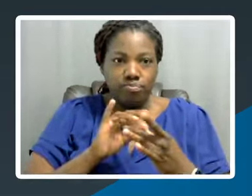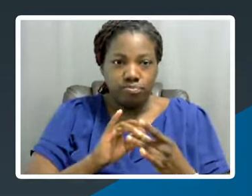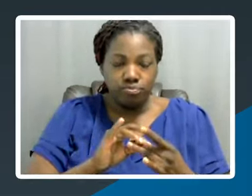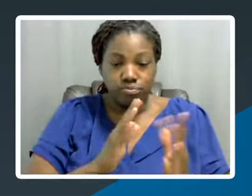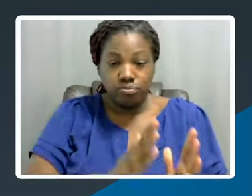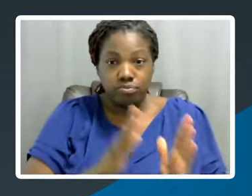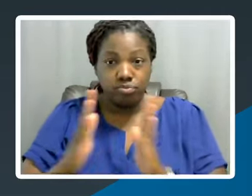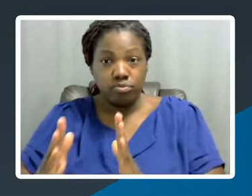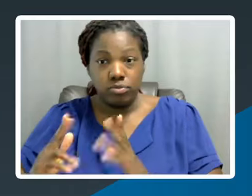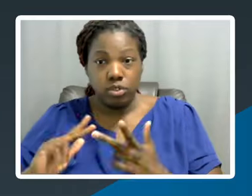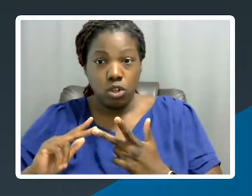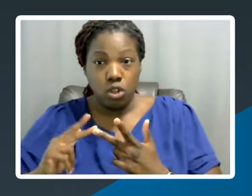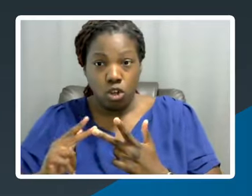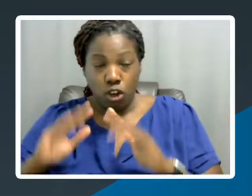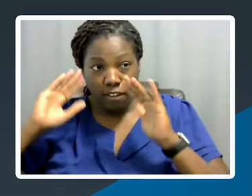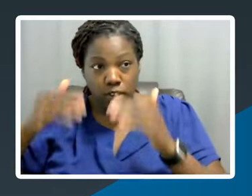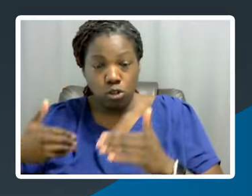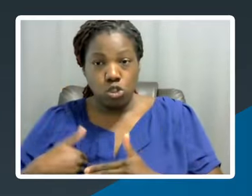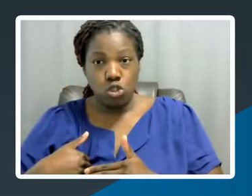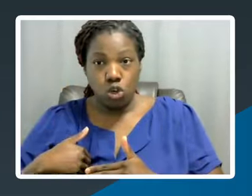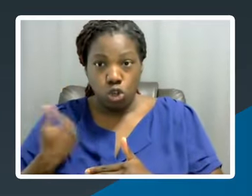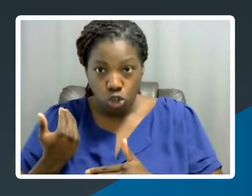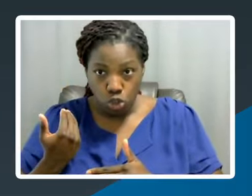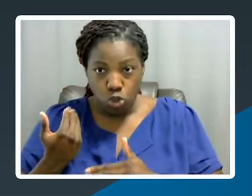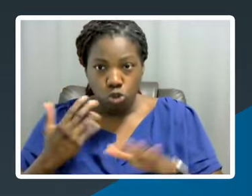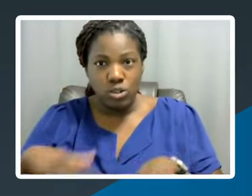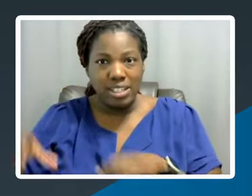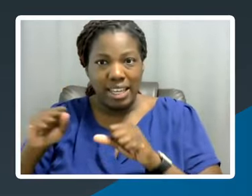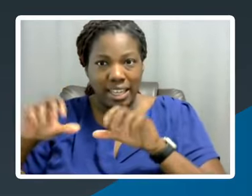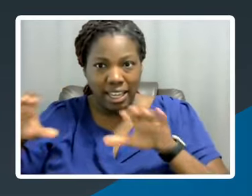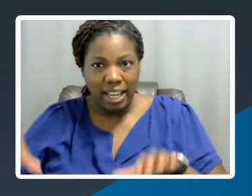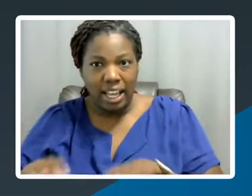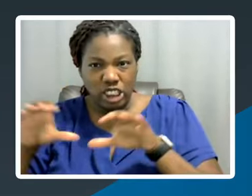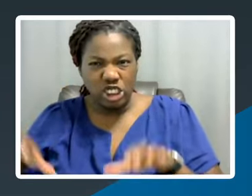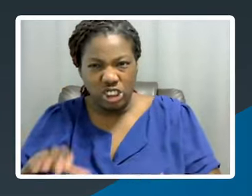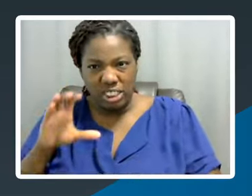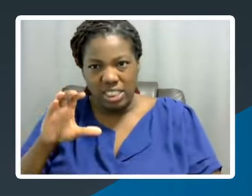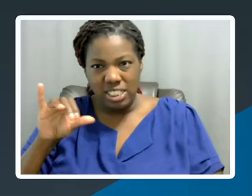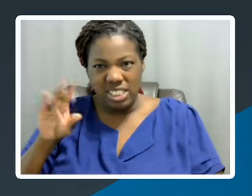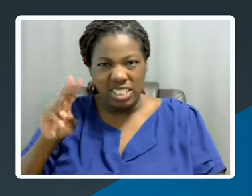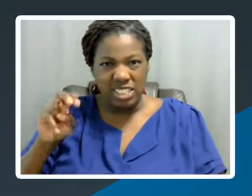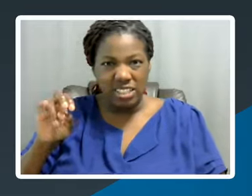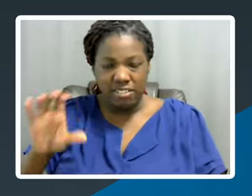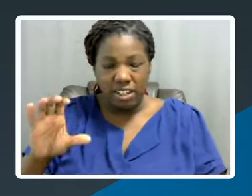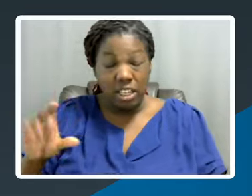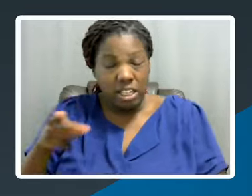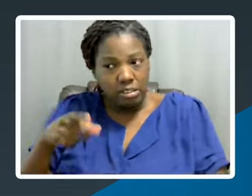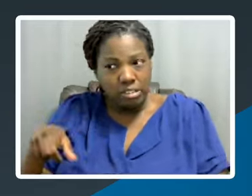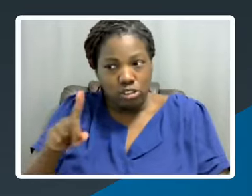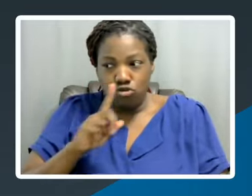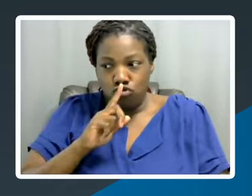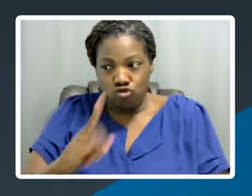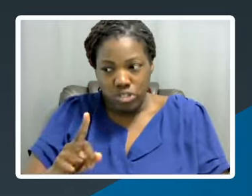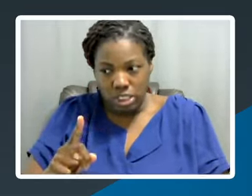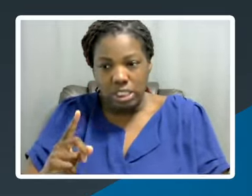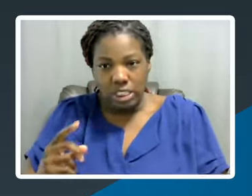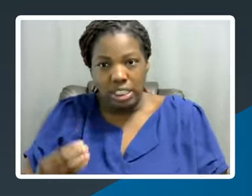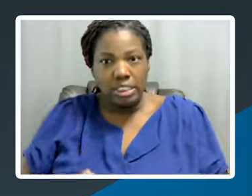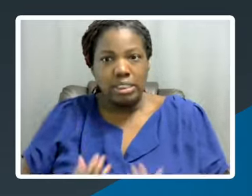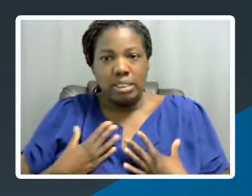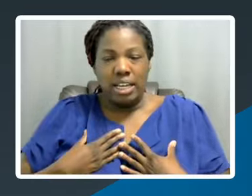on youth taking civic action. We're really inspired by how the youth of our nation are